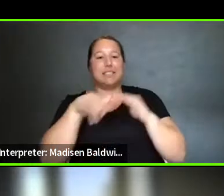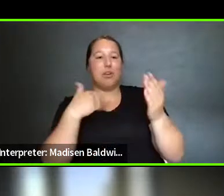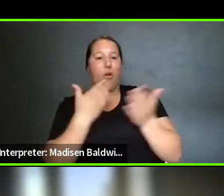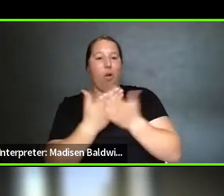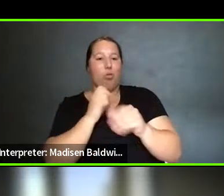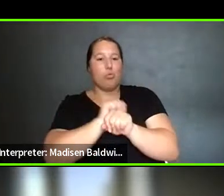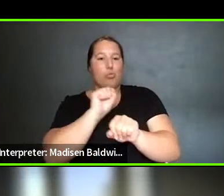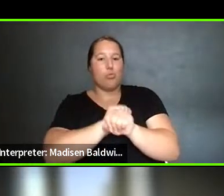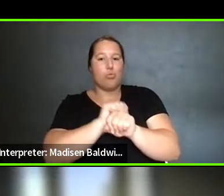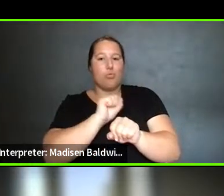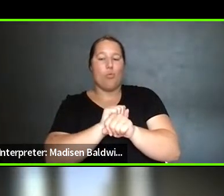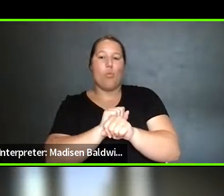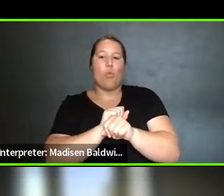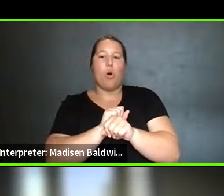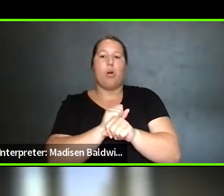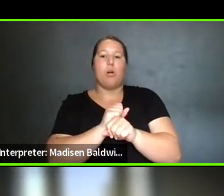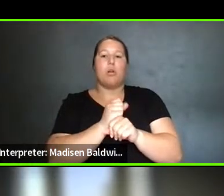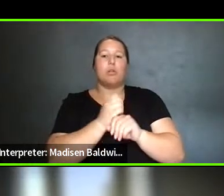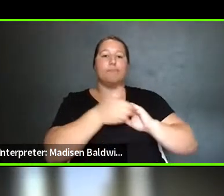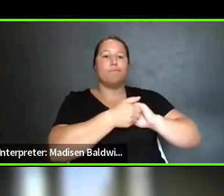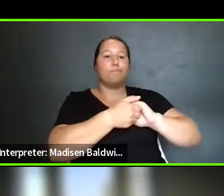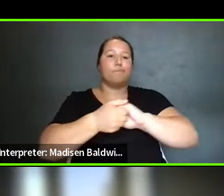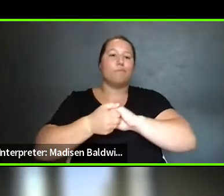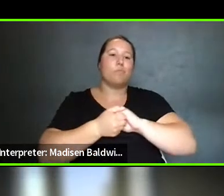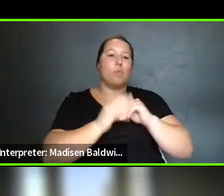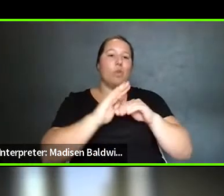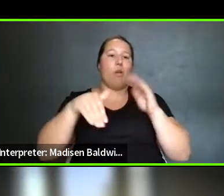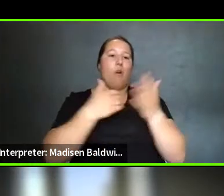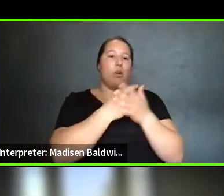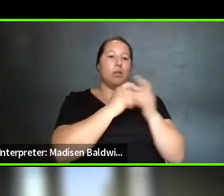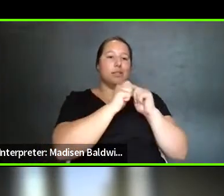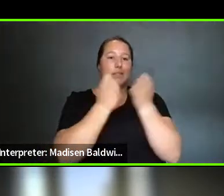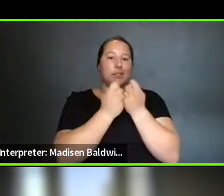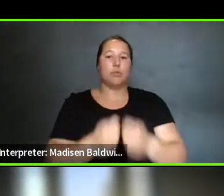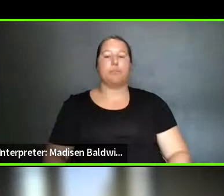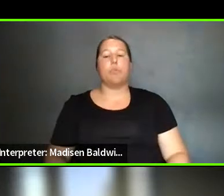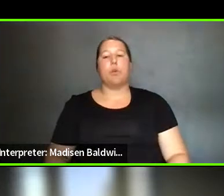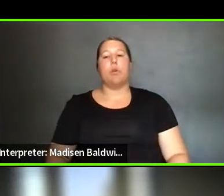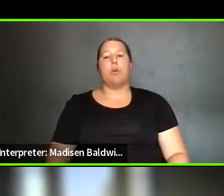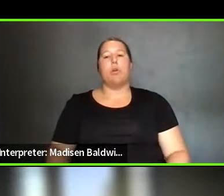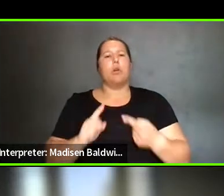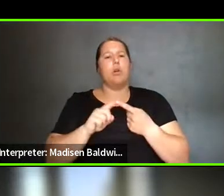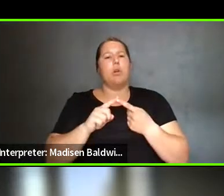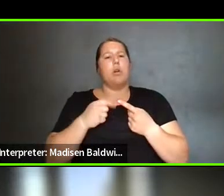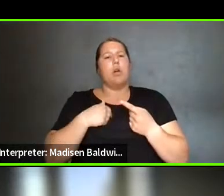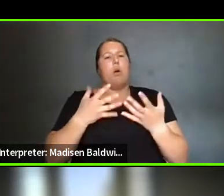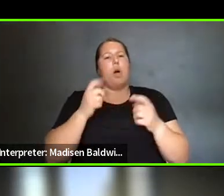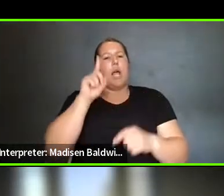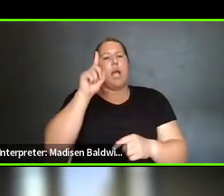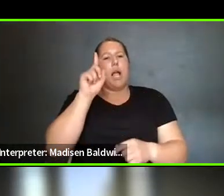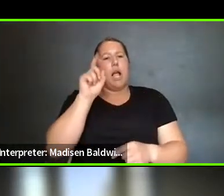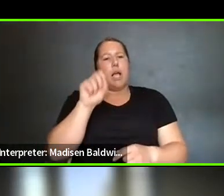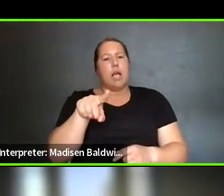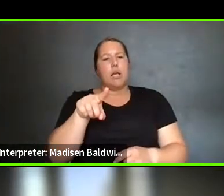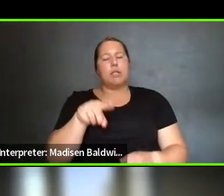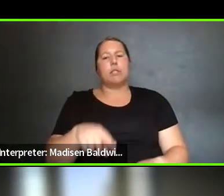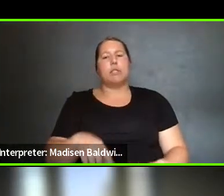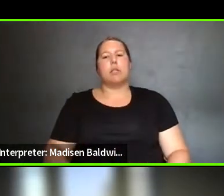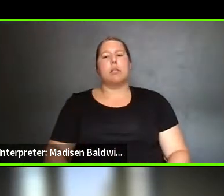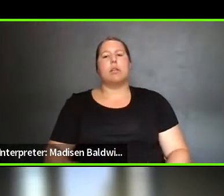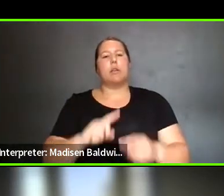and, collaborating with all the partners. One thing in particular I'd like to ask about the dashboard